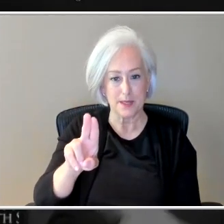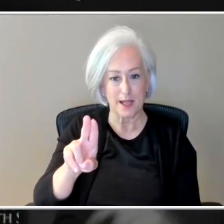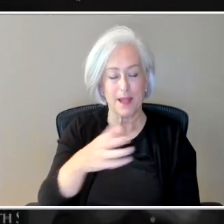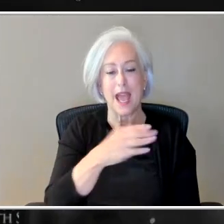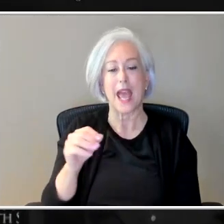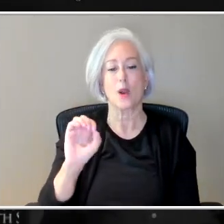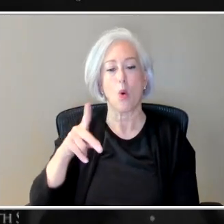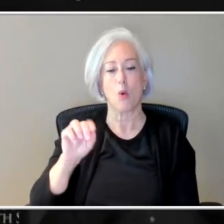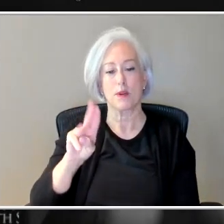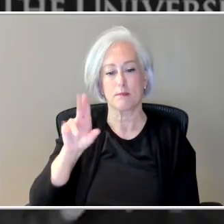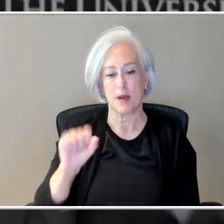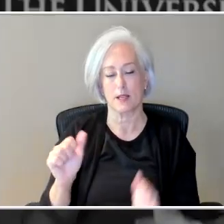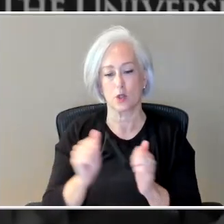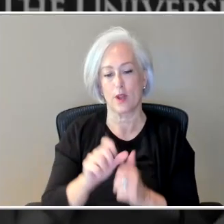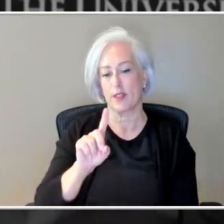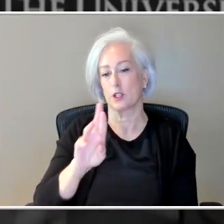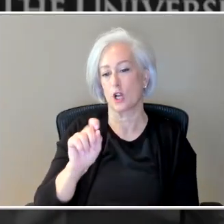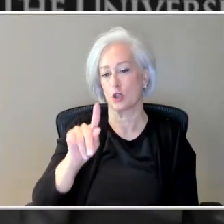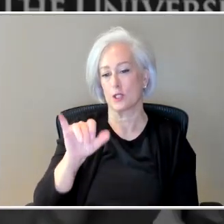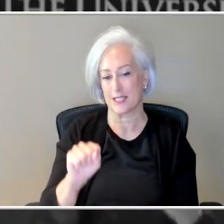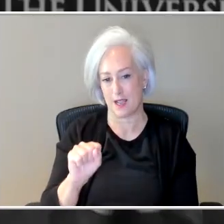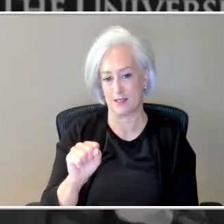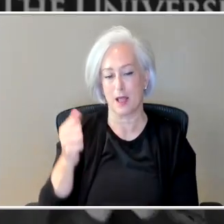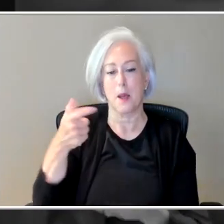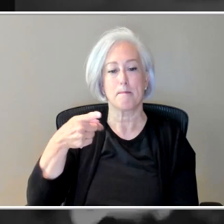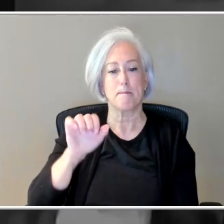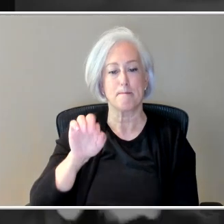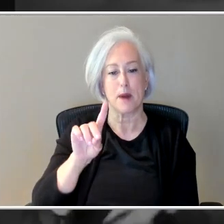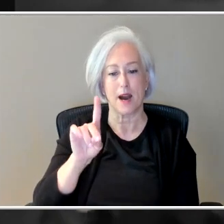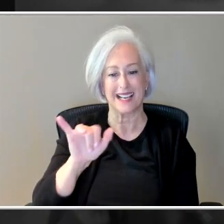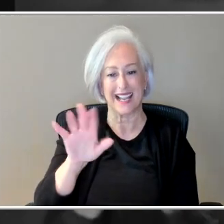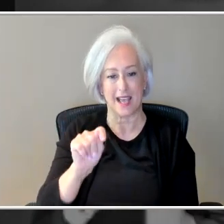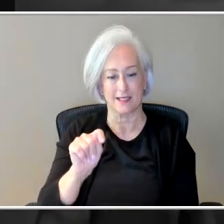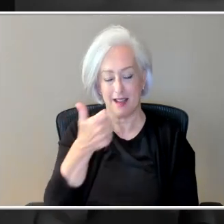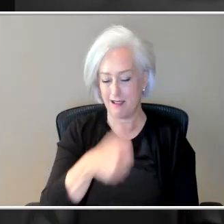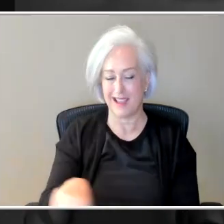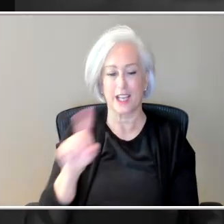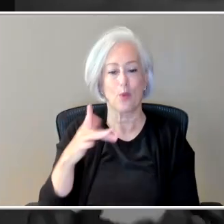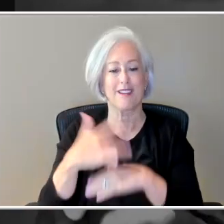Mics with Dr. Stites podcast. Now, everywhere podcasts are available.